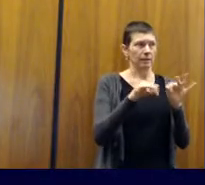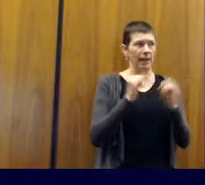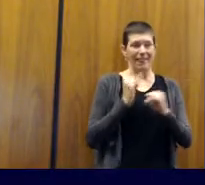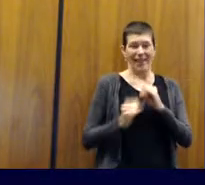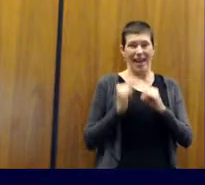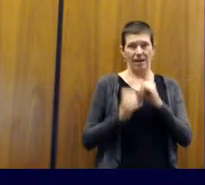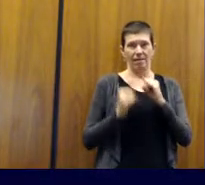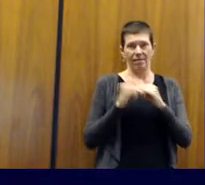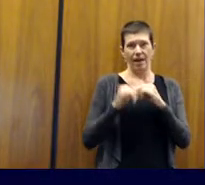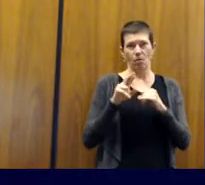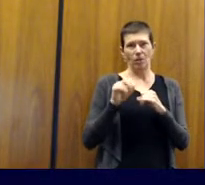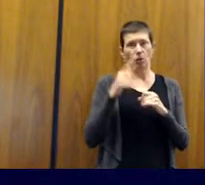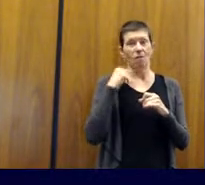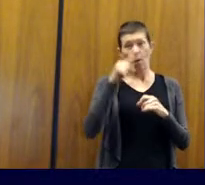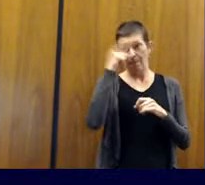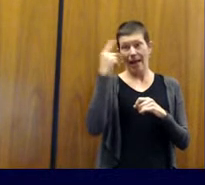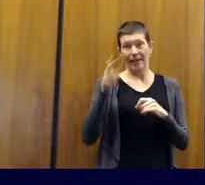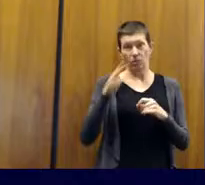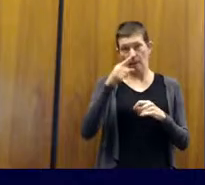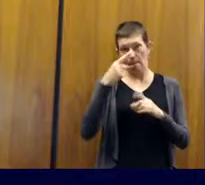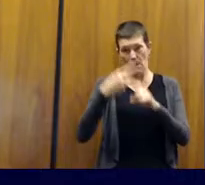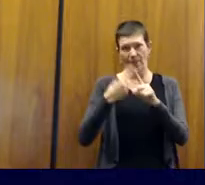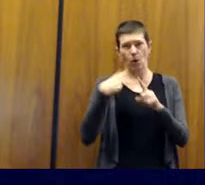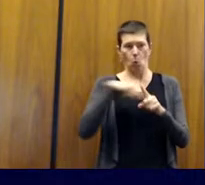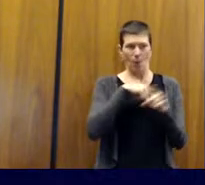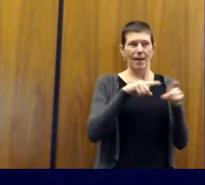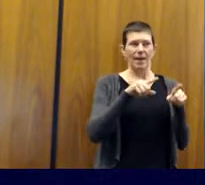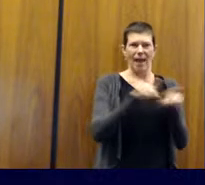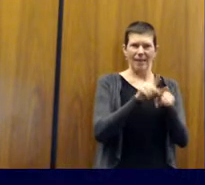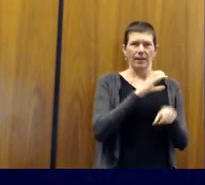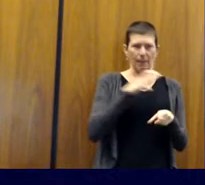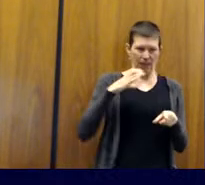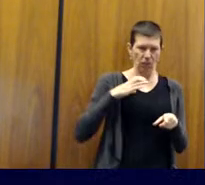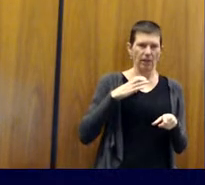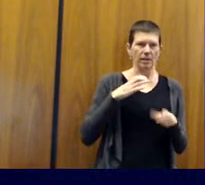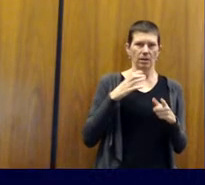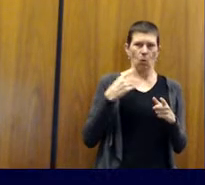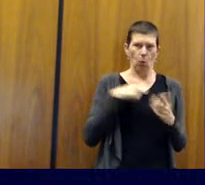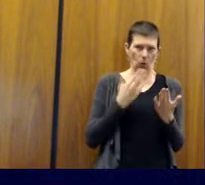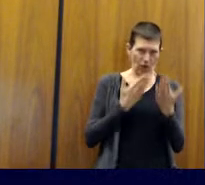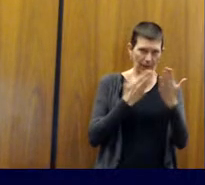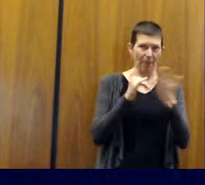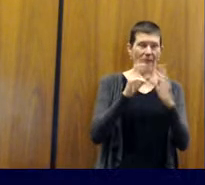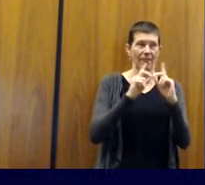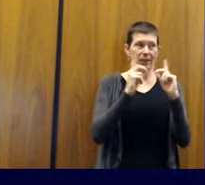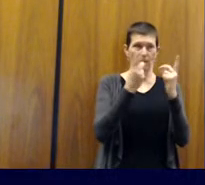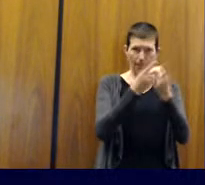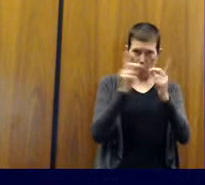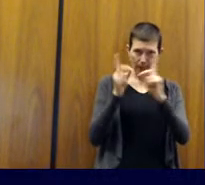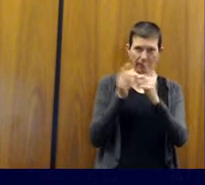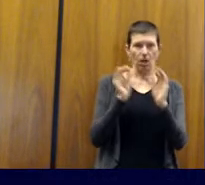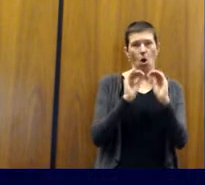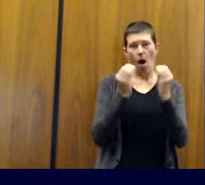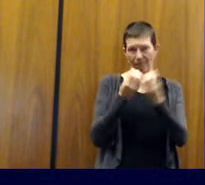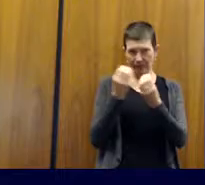of the resolution for Black History Month is that we as a commission were recommending that the departments and offices under the county celebrate